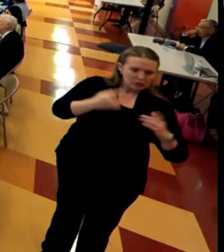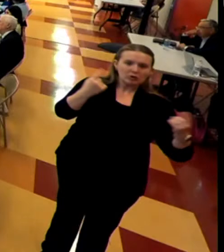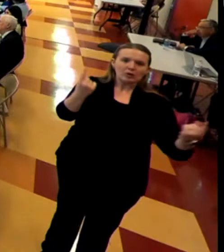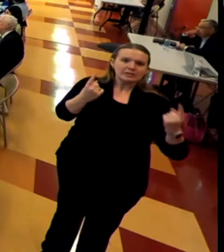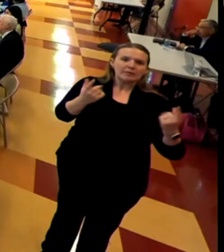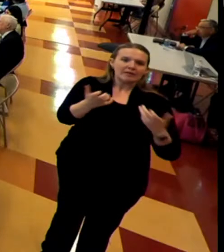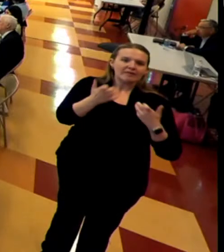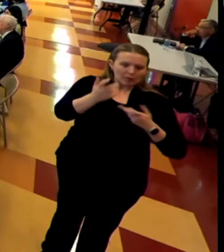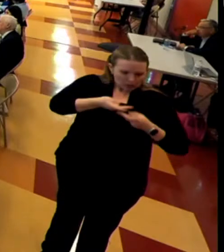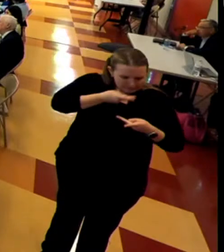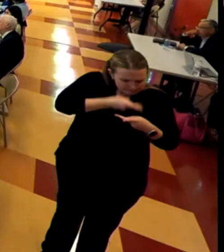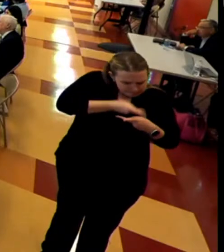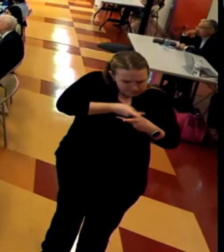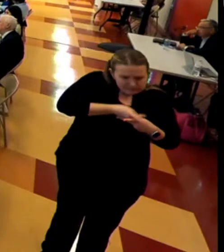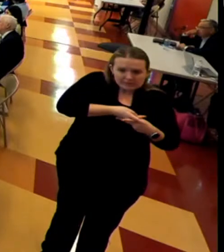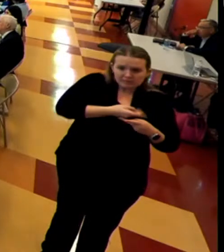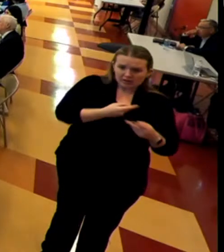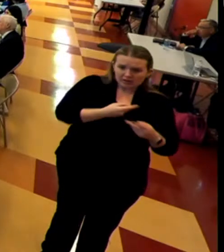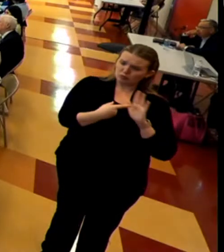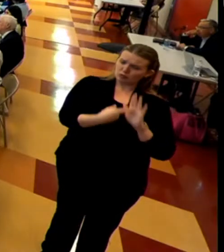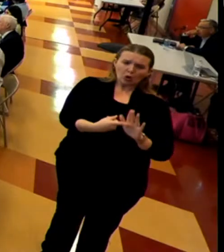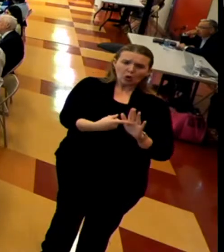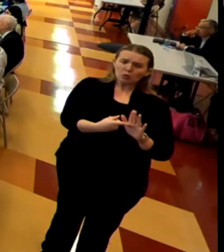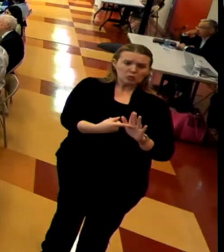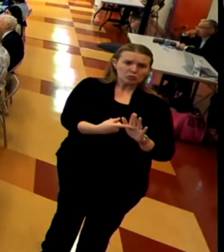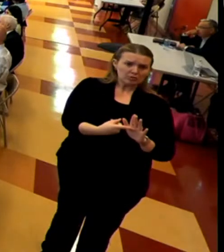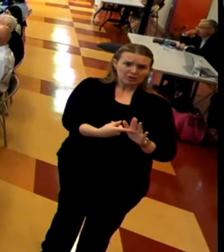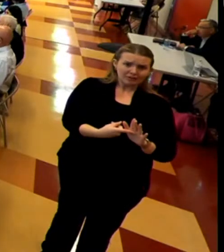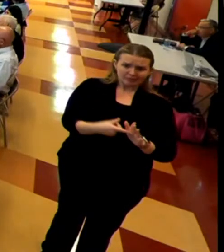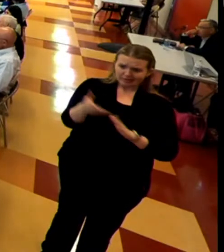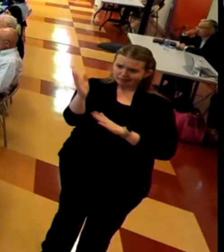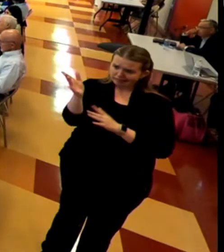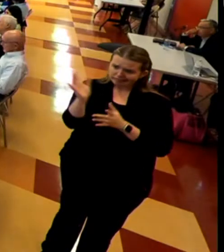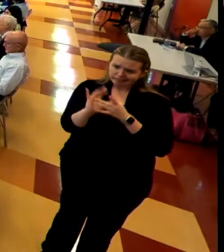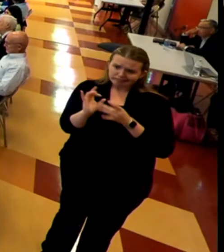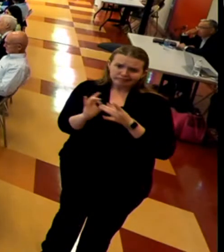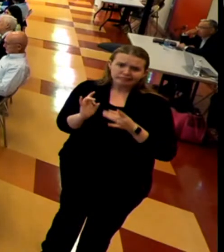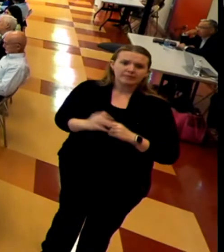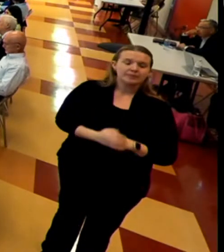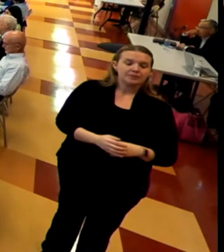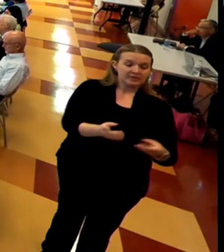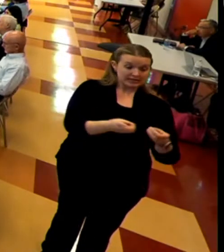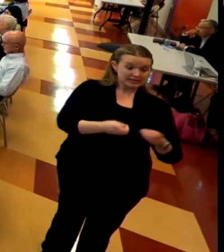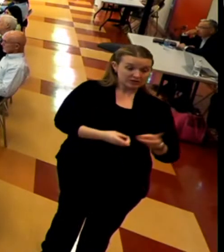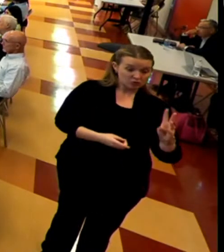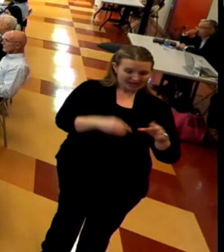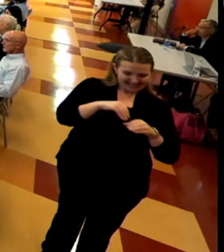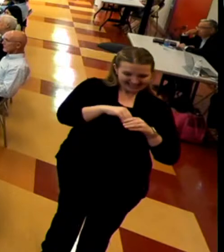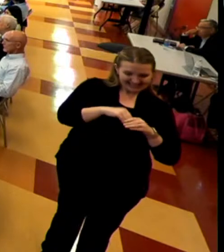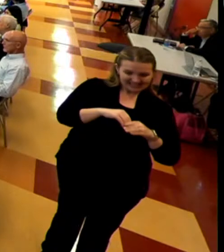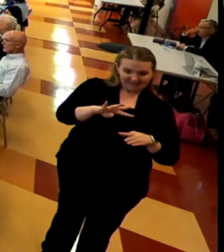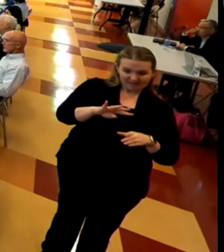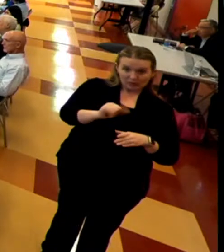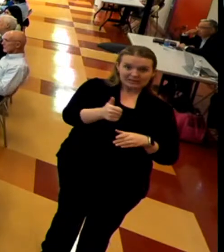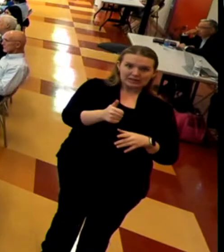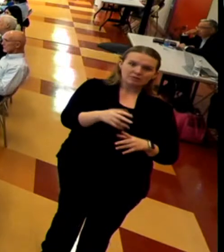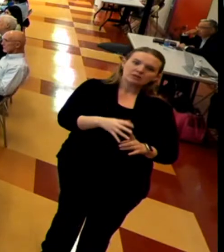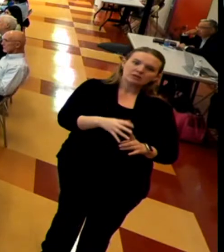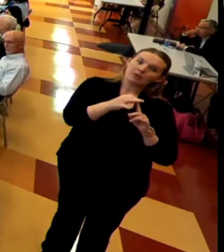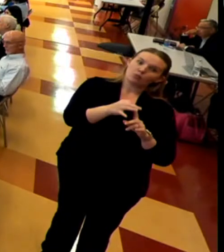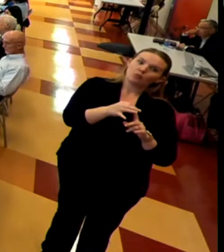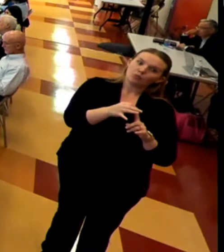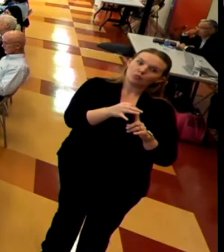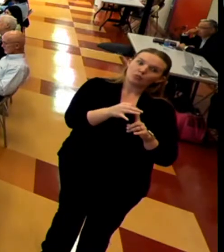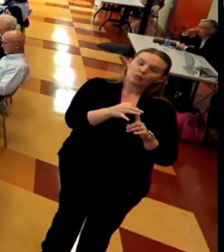want to hold on to, and it's evident up here from what we hear. Our District 6 inside Loop 410 is very unique.